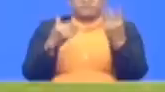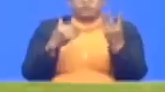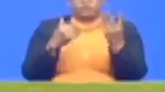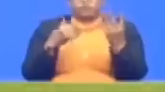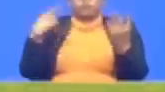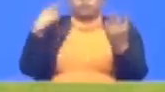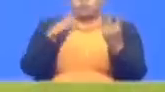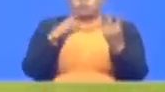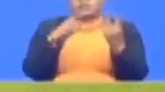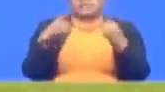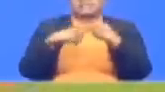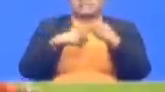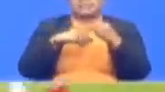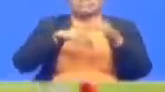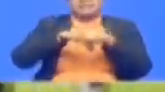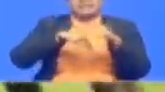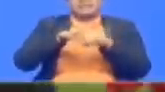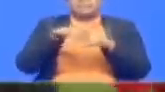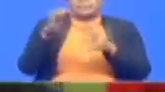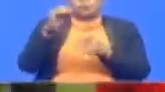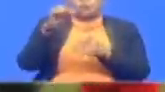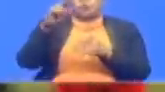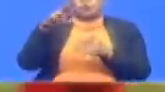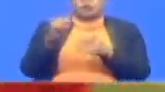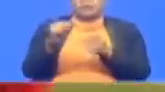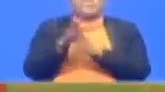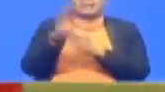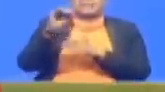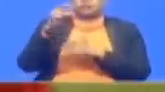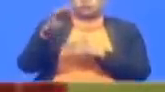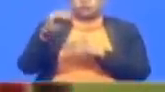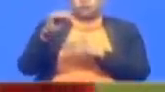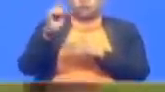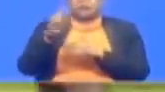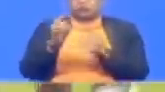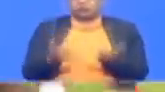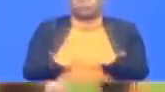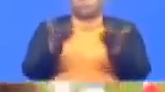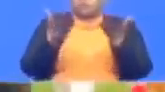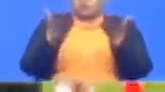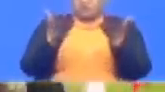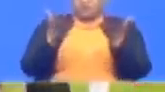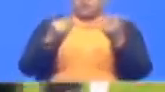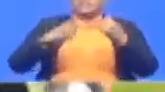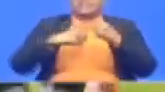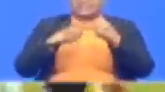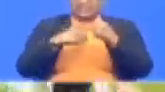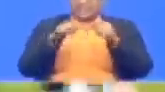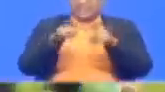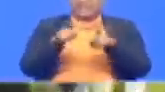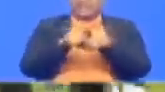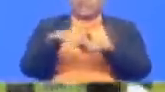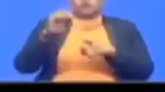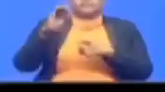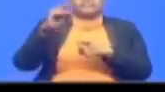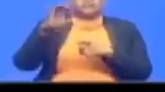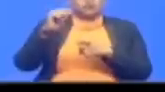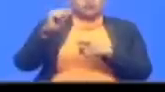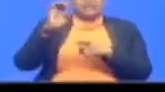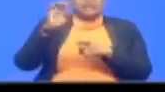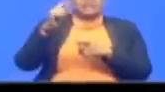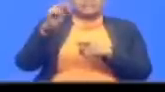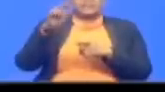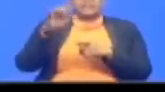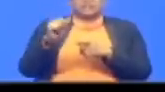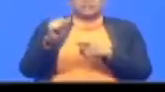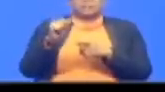matches. This is the record Olunga, Masud and Avire will be out to improve in Stars' 6th appearance at the Continental Extravaganza. There could